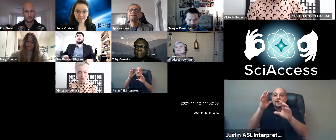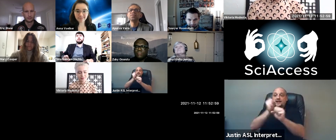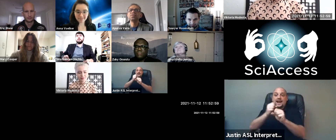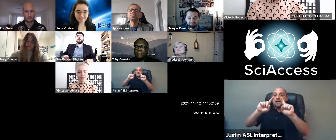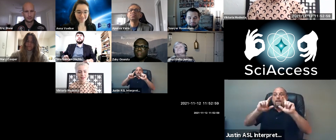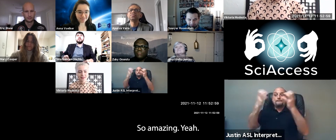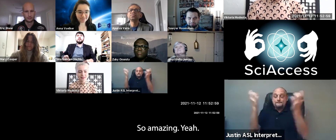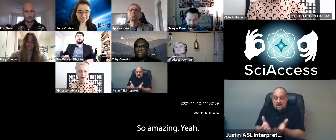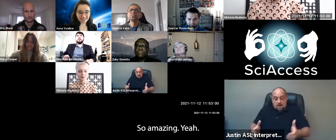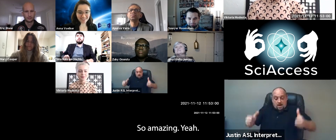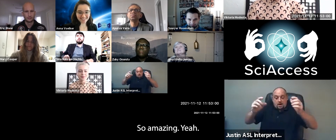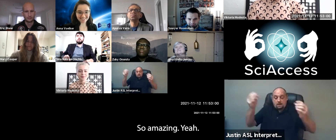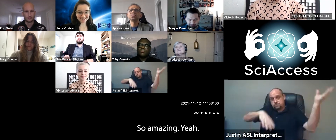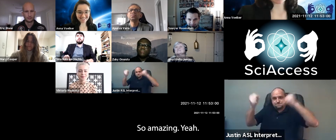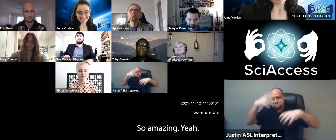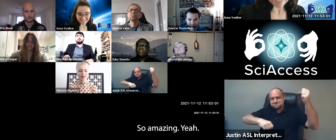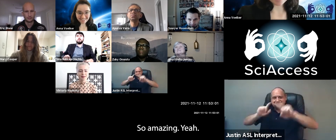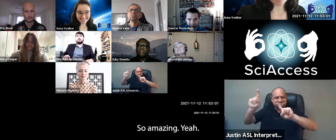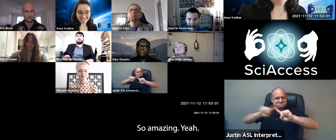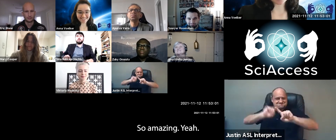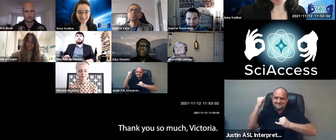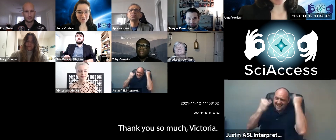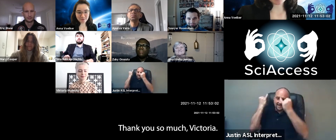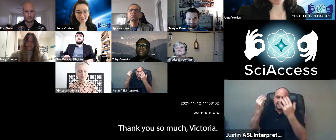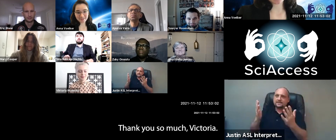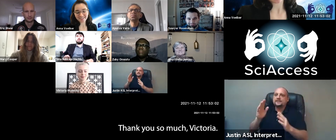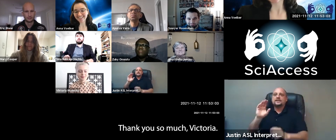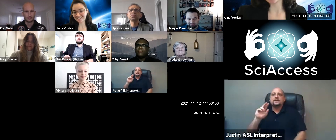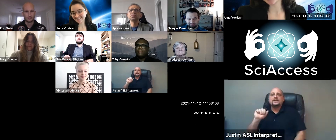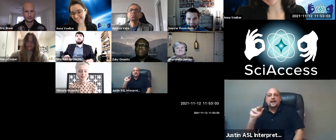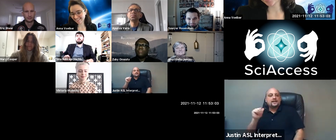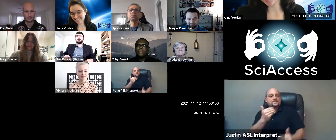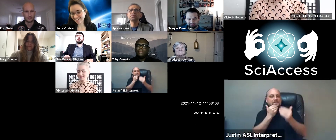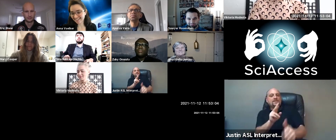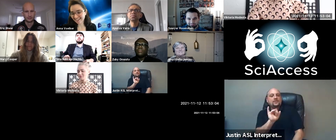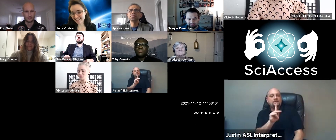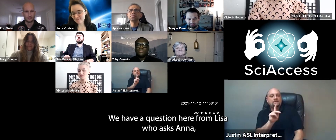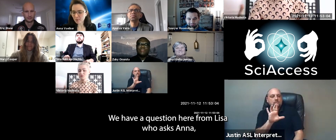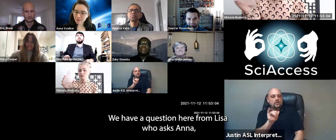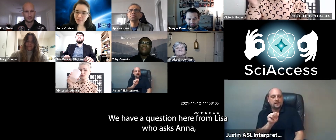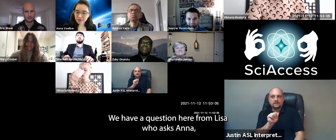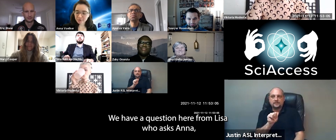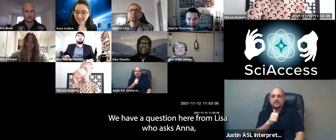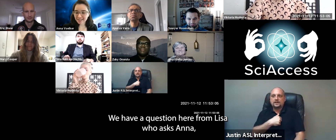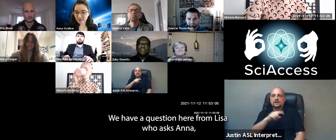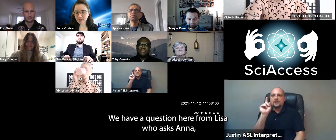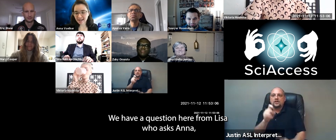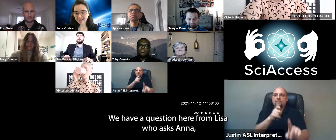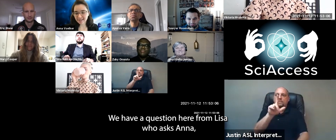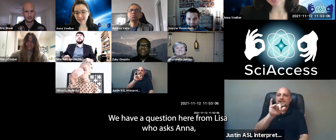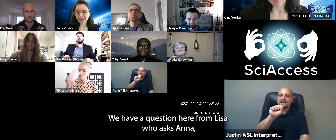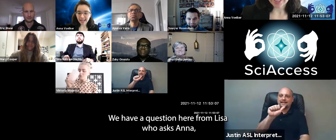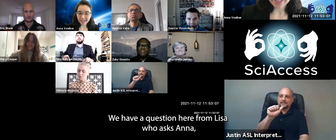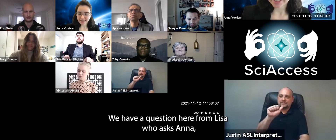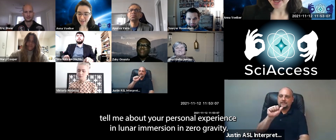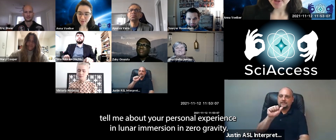going. So amazing. Yeah, thank you so much, Victoria. We have a question here from Lisa, who